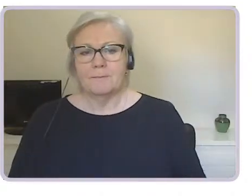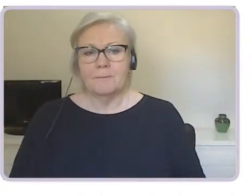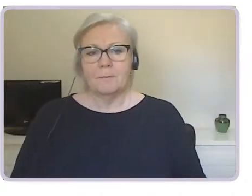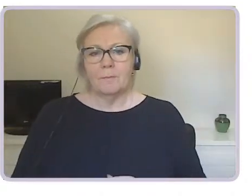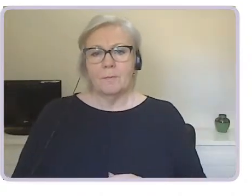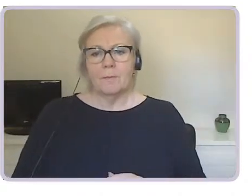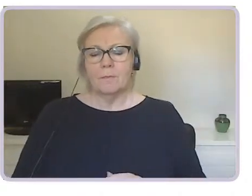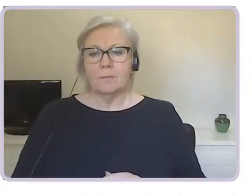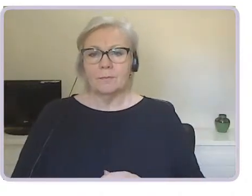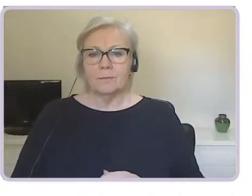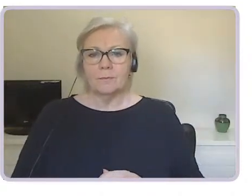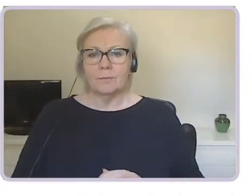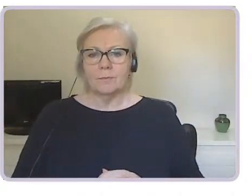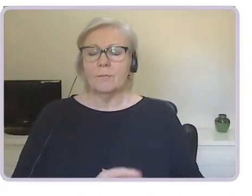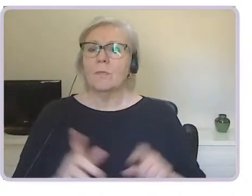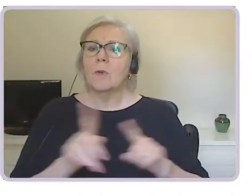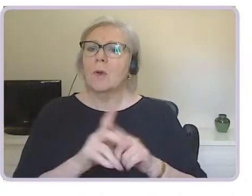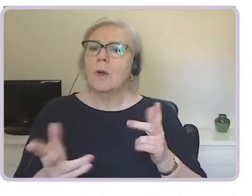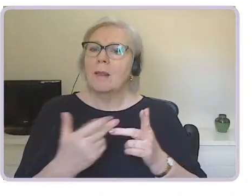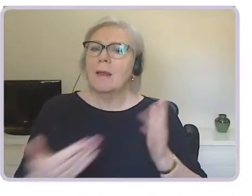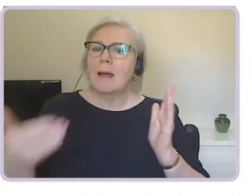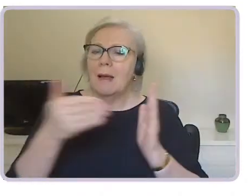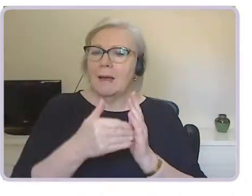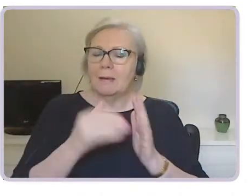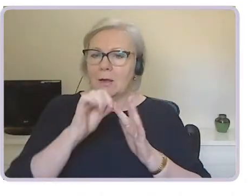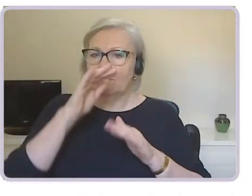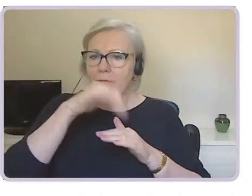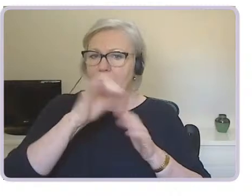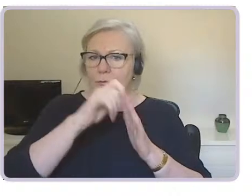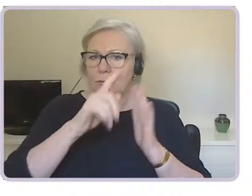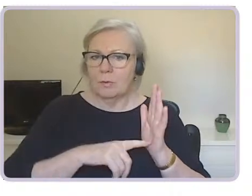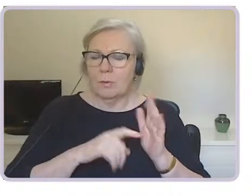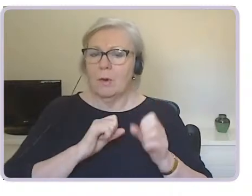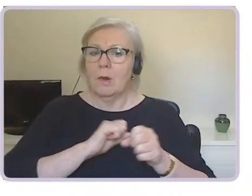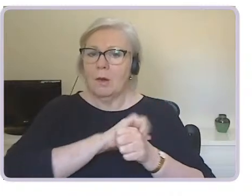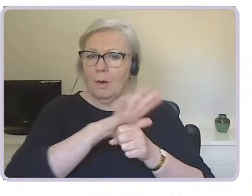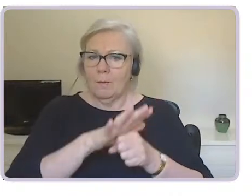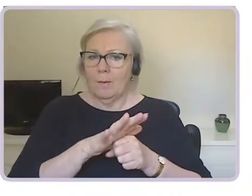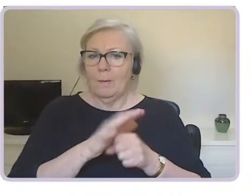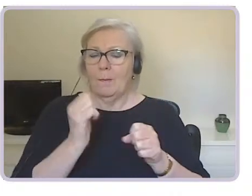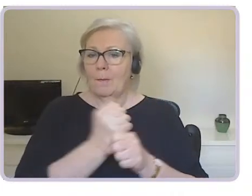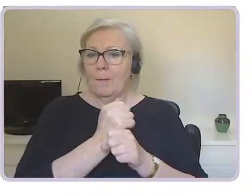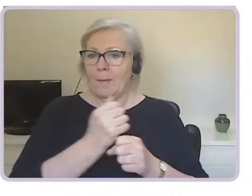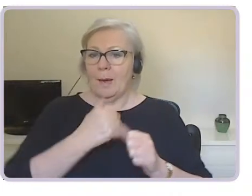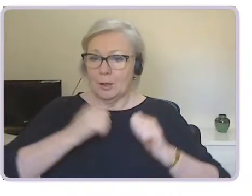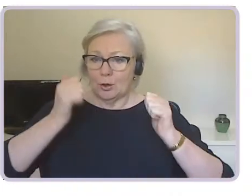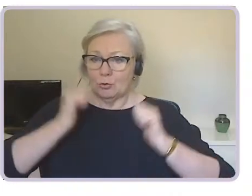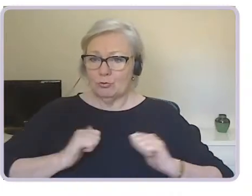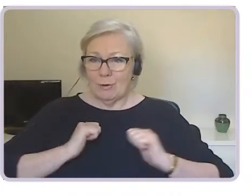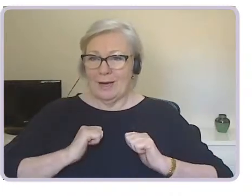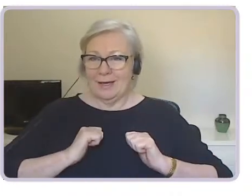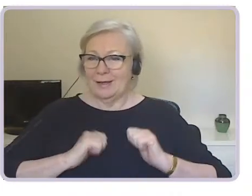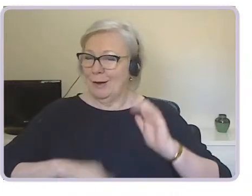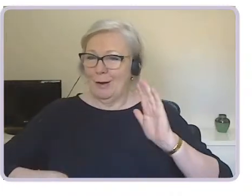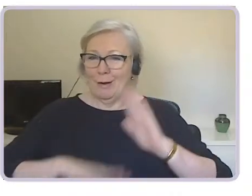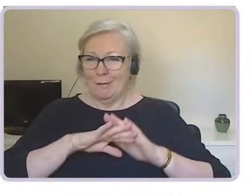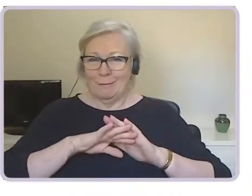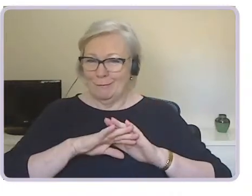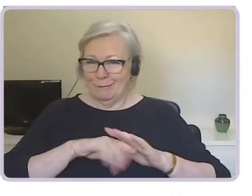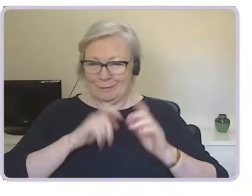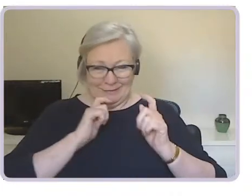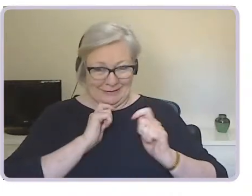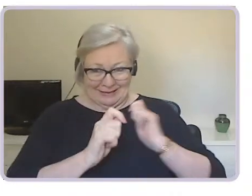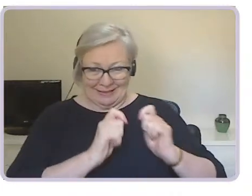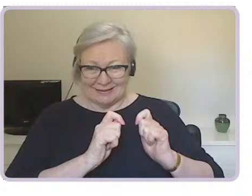And the other thing about our project was that COVID-19 put our training absolutely to the test. And one of our co-educators said, I